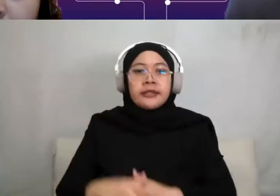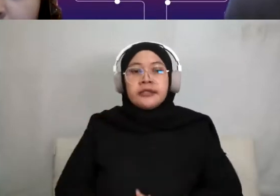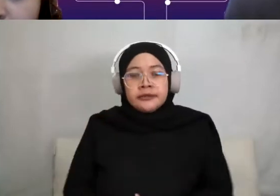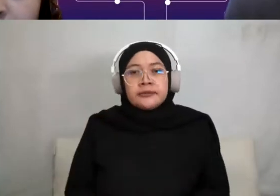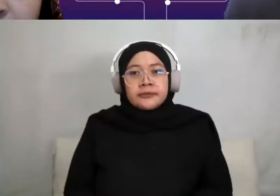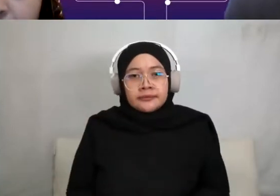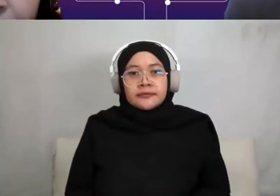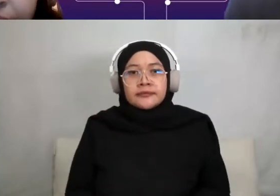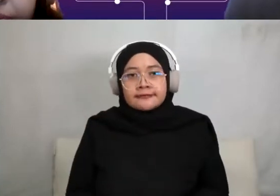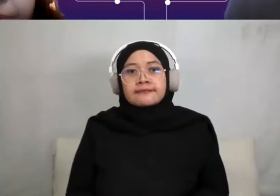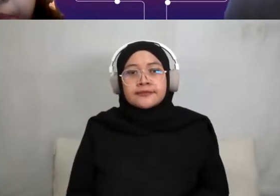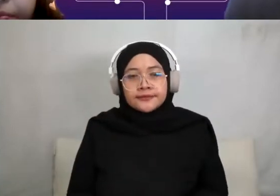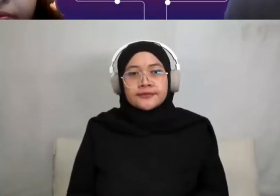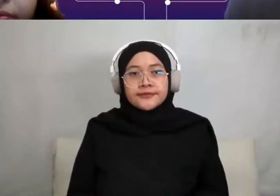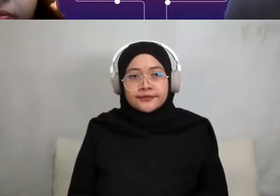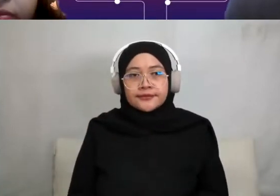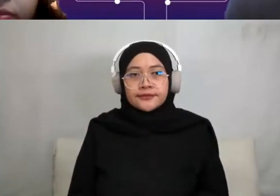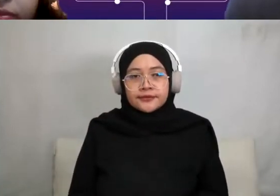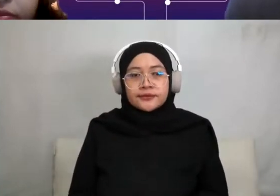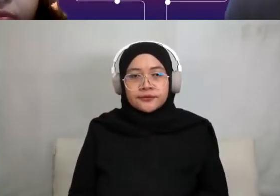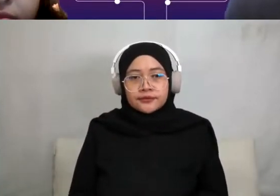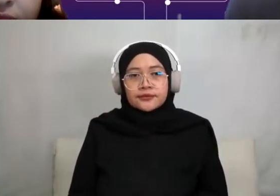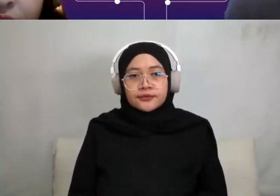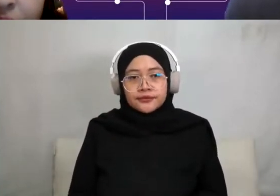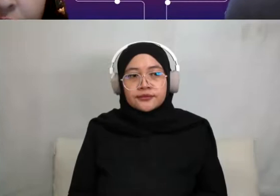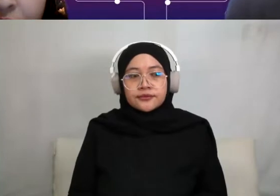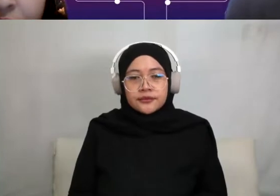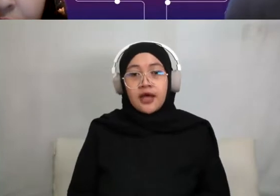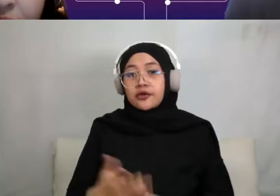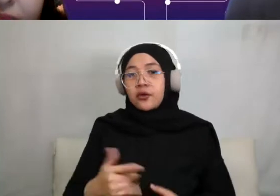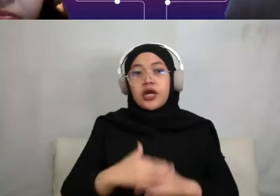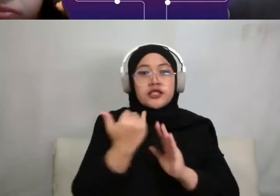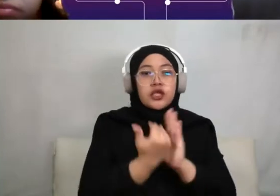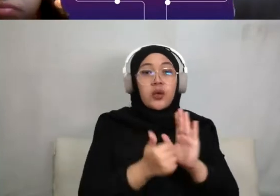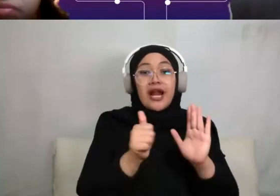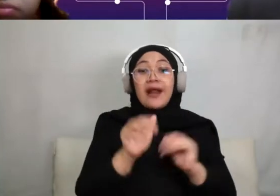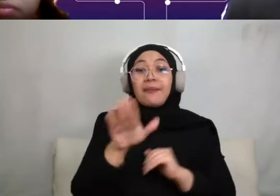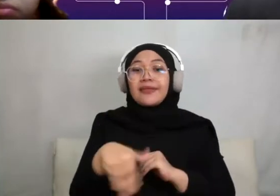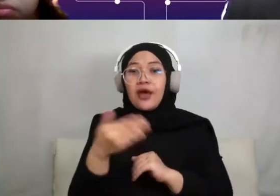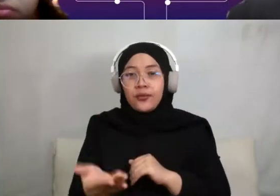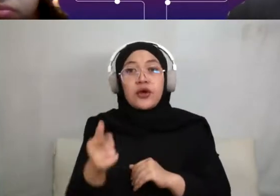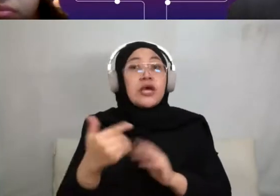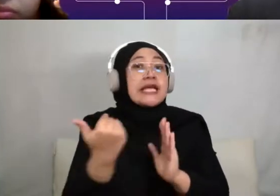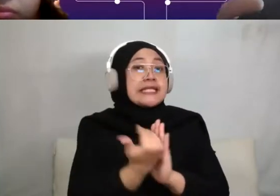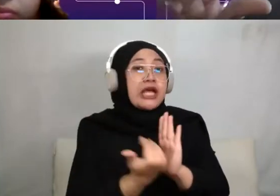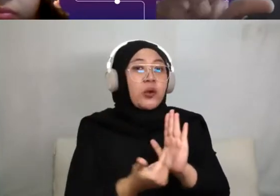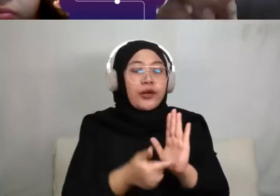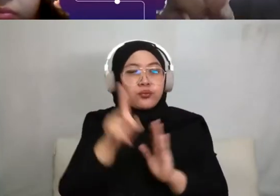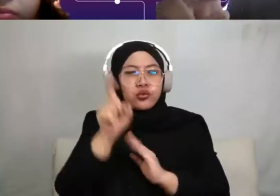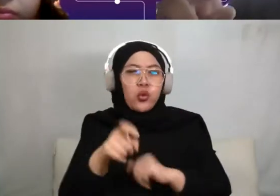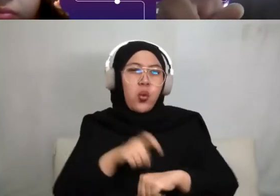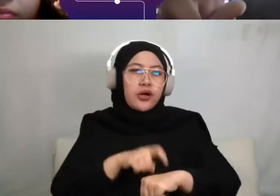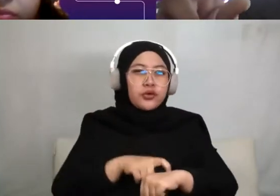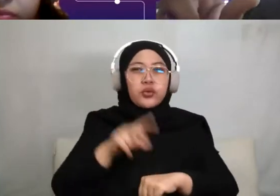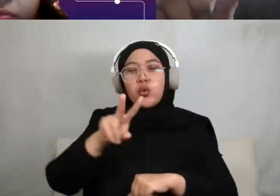schedules. So that may take, these schedules may take another 2 hours time. However, we have kept a span of